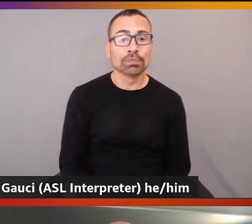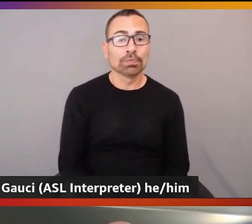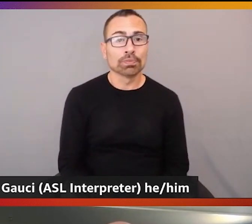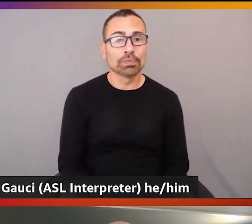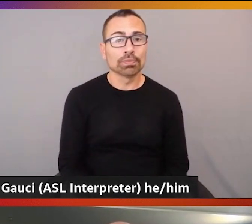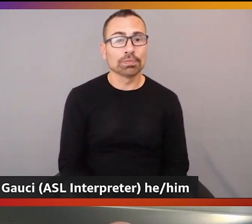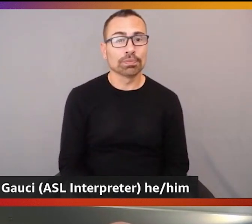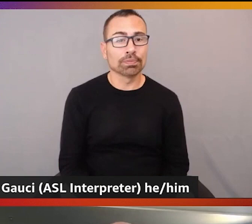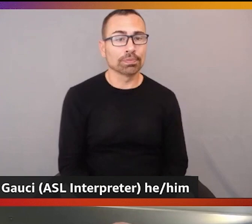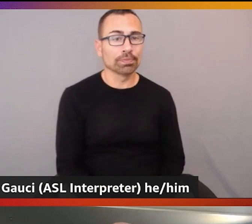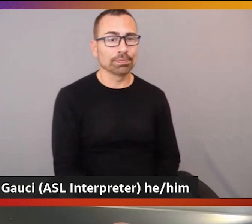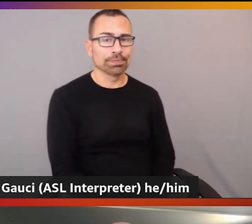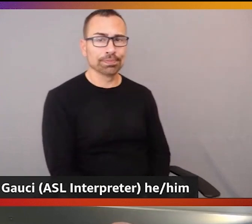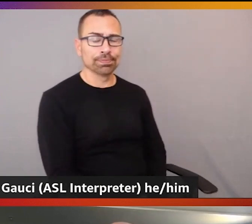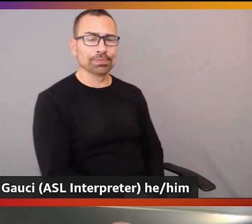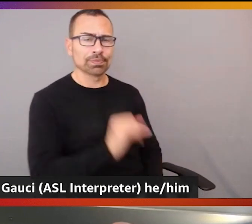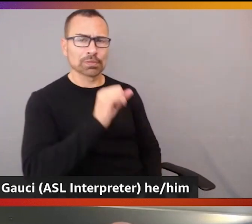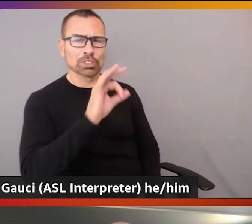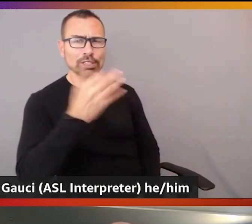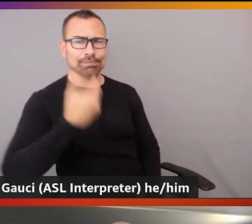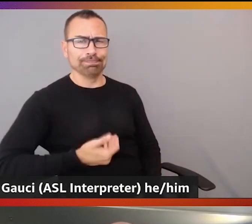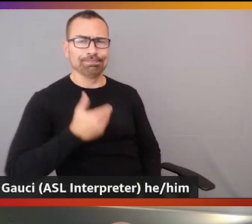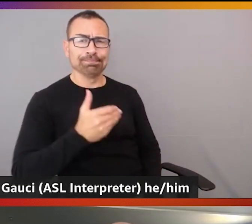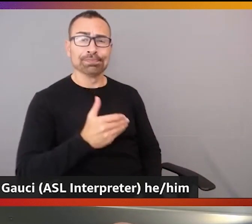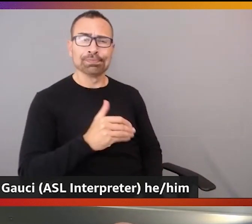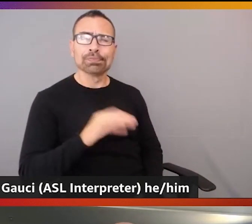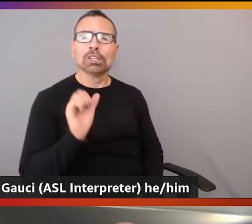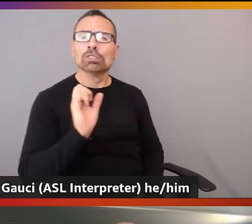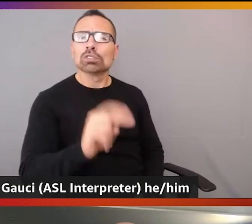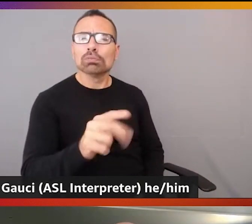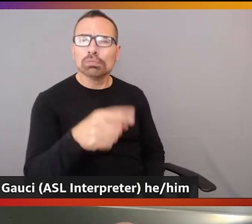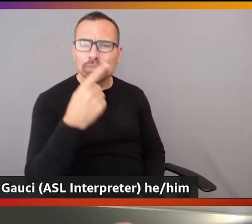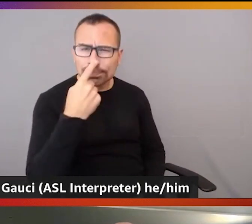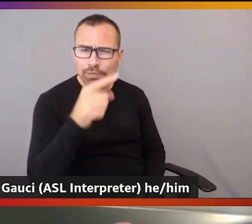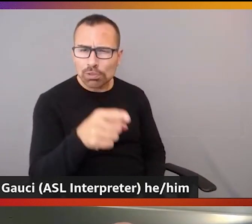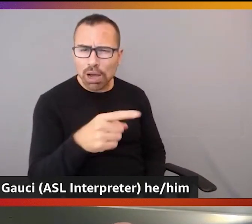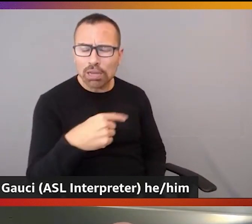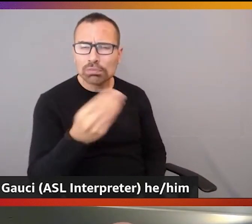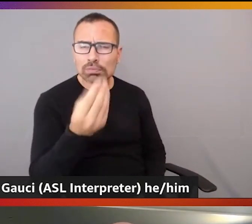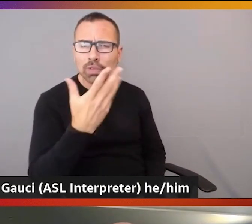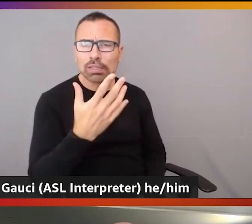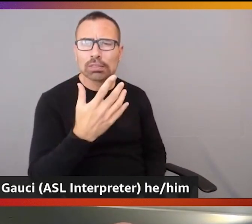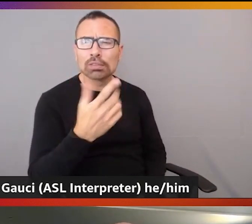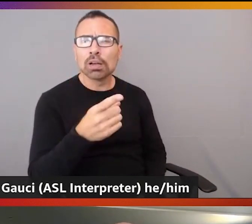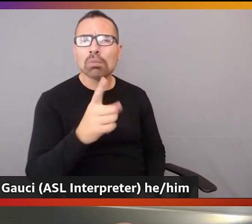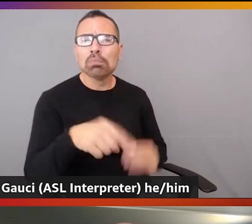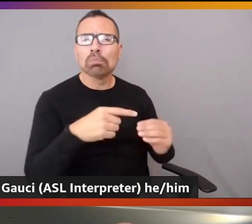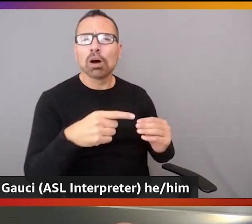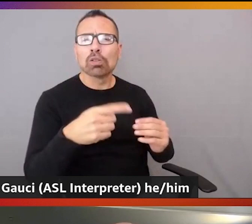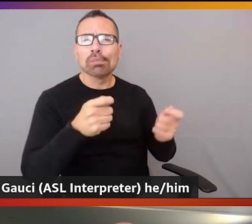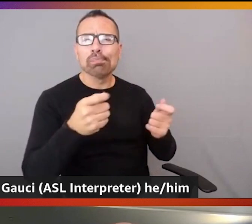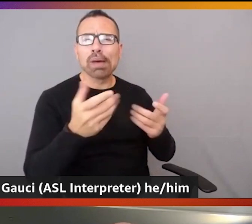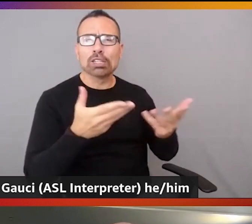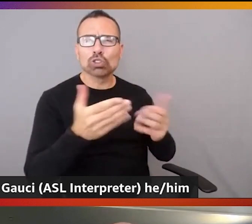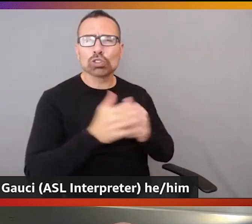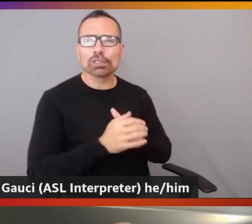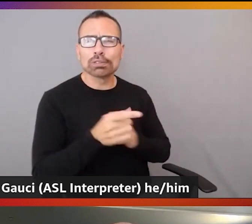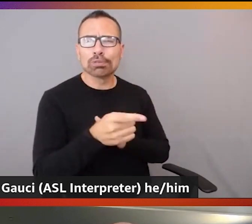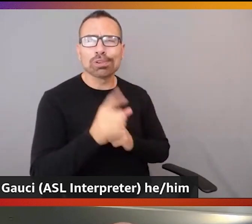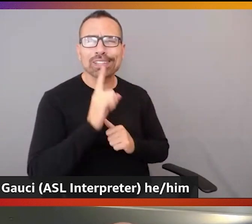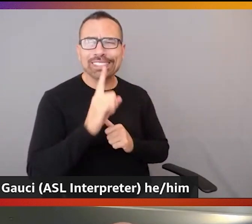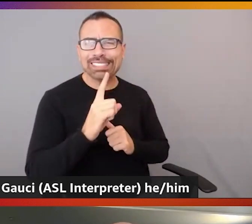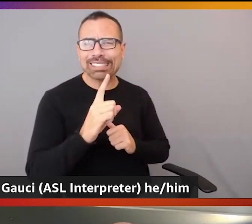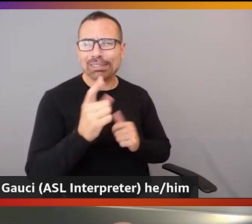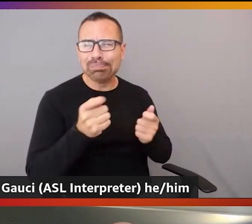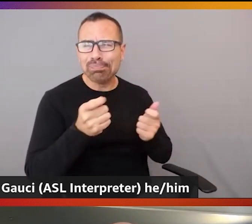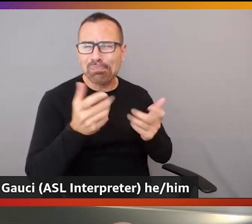Yeah, John, can you tell us? You talked about a managed service. You want to just briefly talk about exactly what a managed service is,